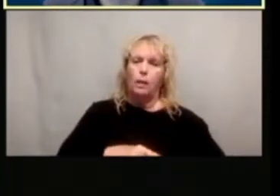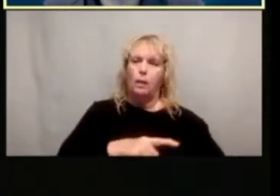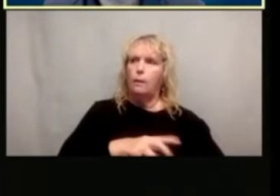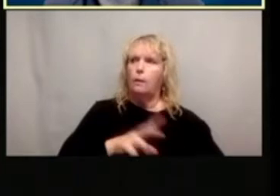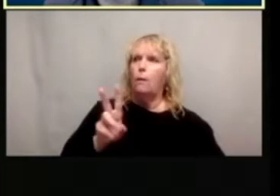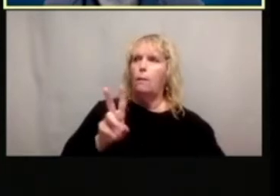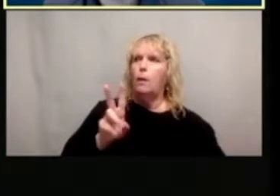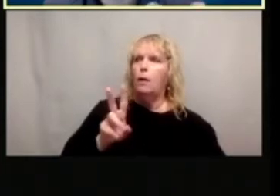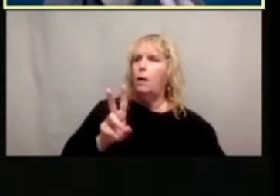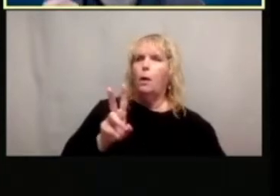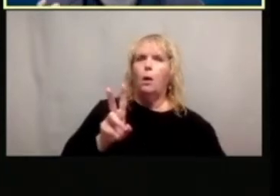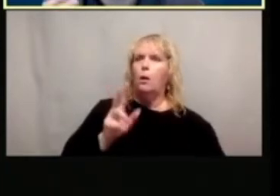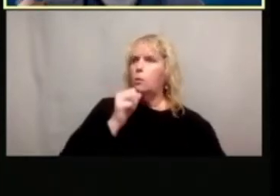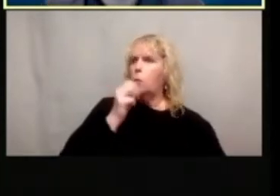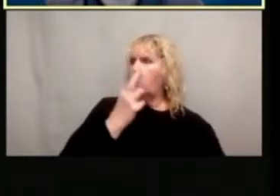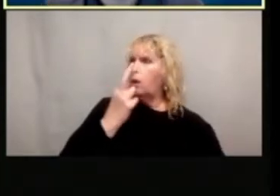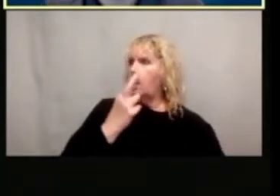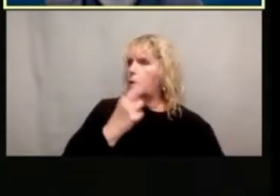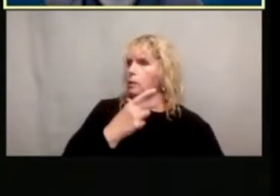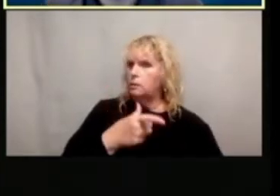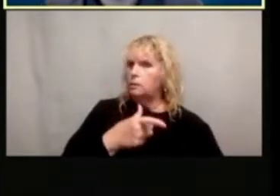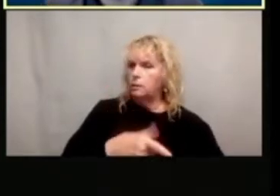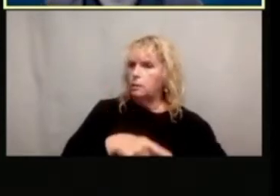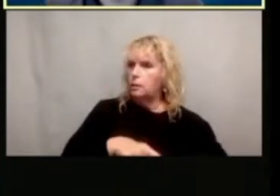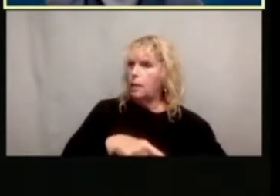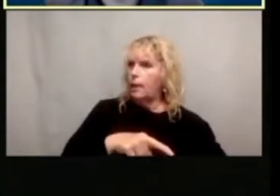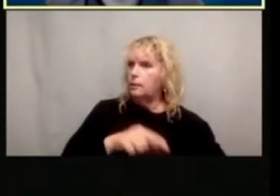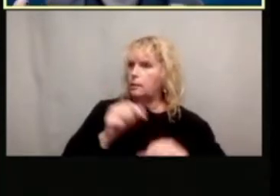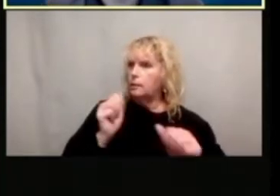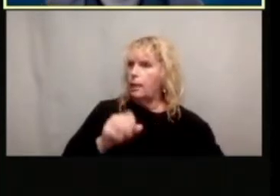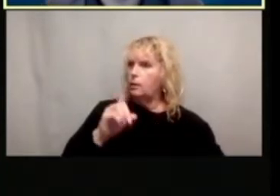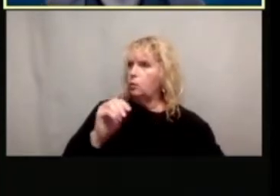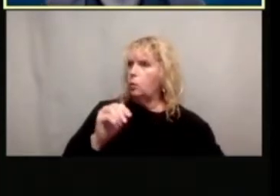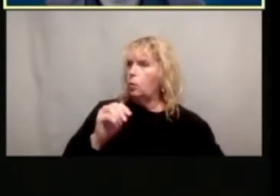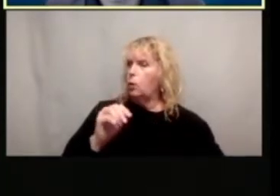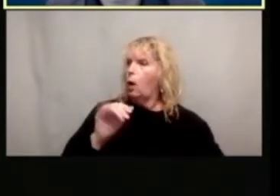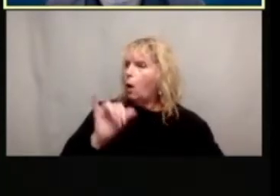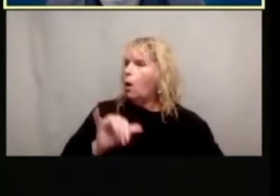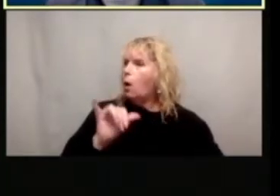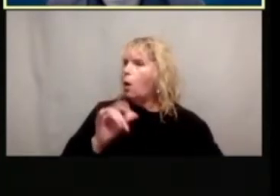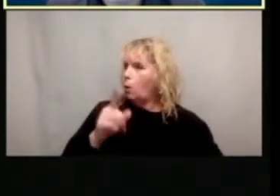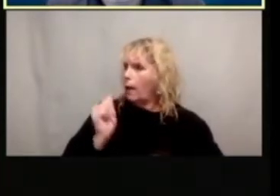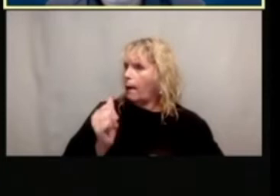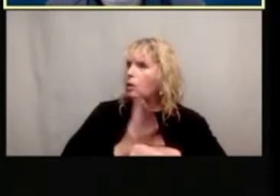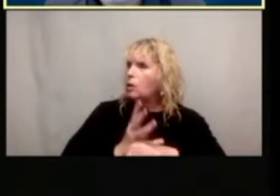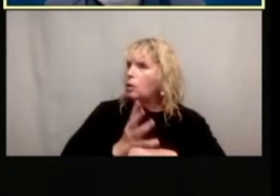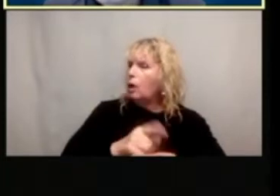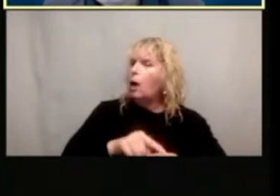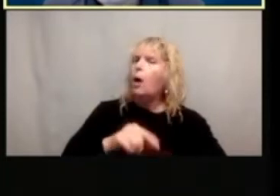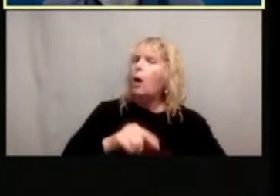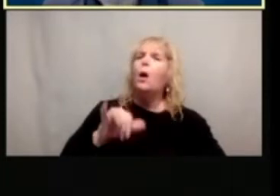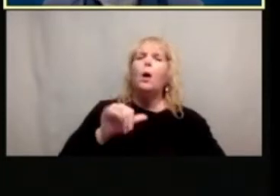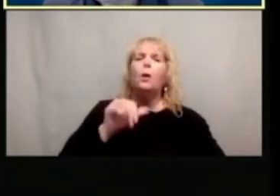And often people don't even realize the power of the data that's being collected and how they might be able to utilize that.